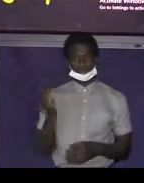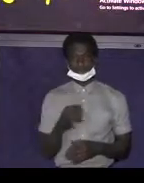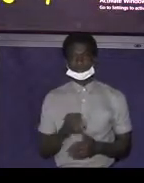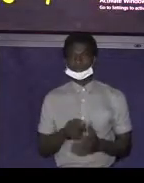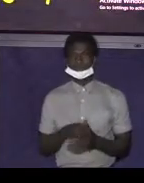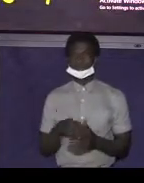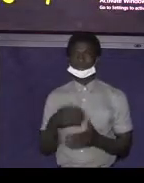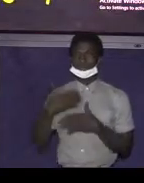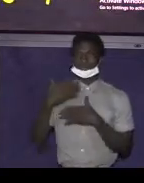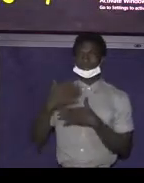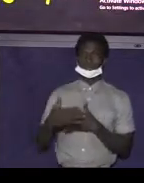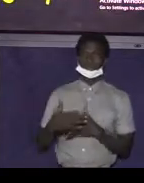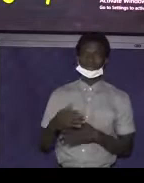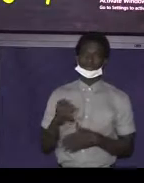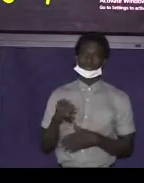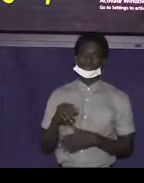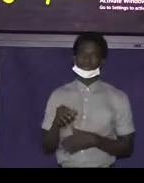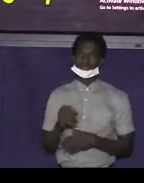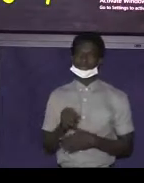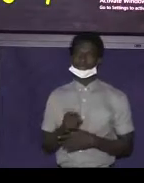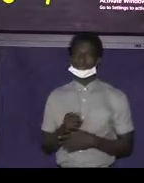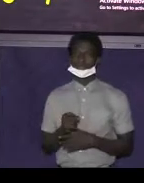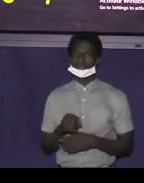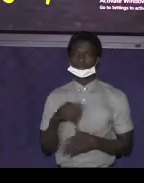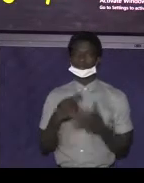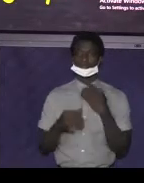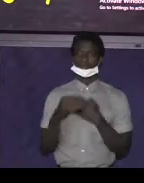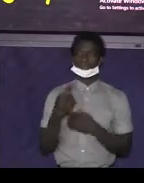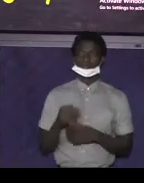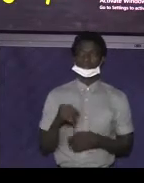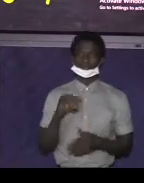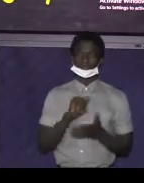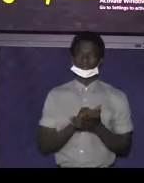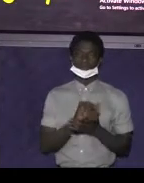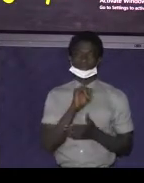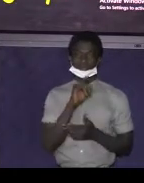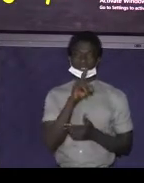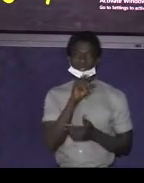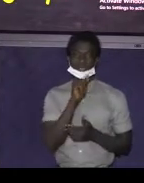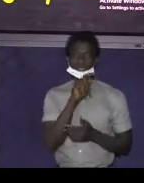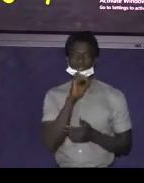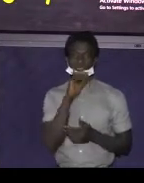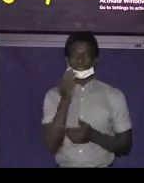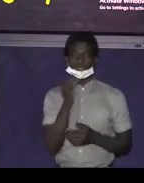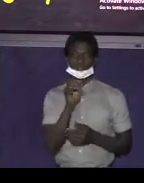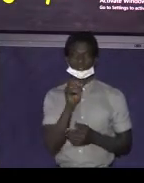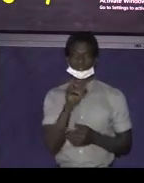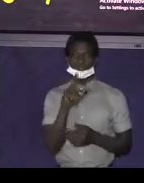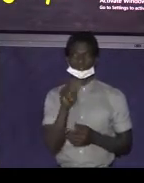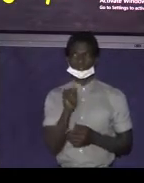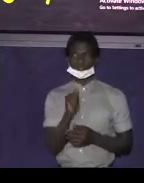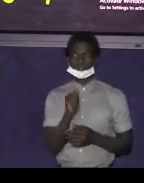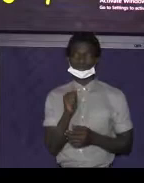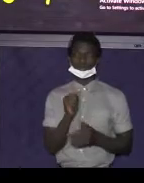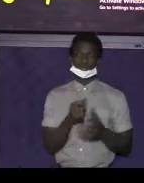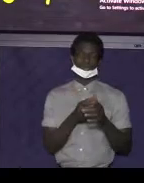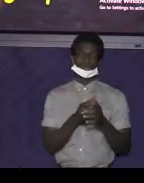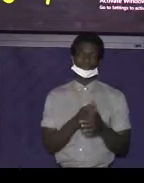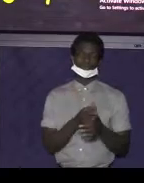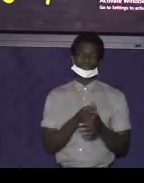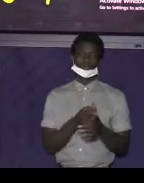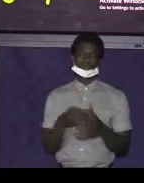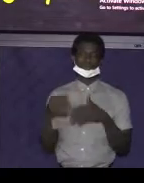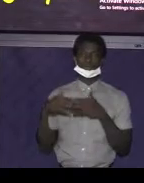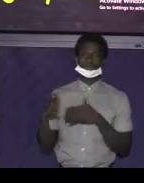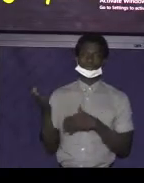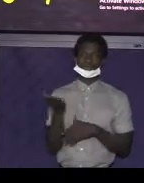slide. What is the formula for average speed? That is the formula for average speed. Speed, distance over